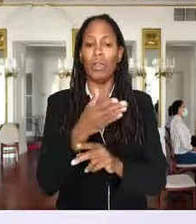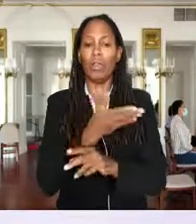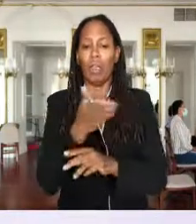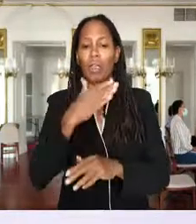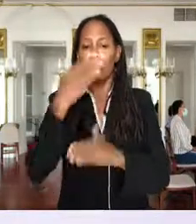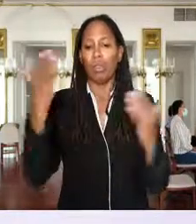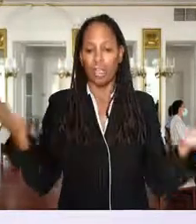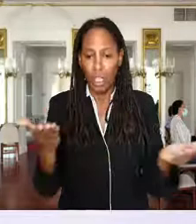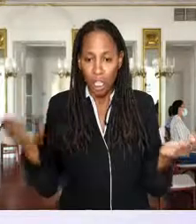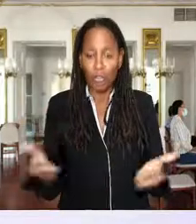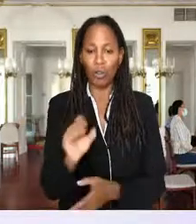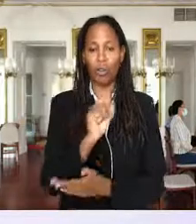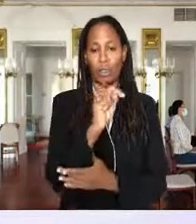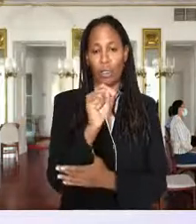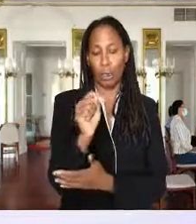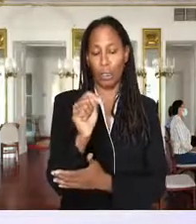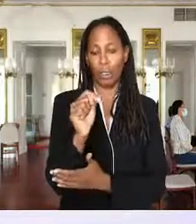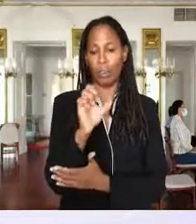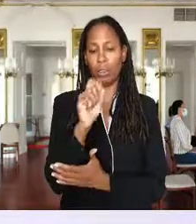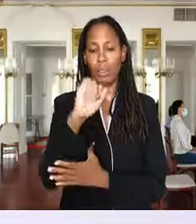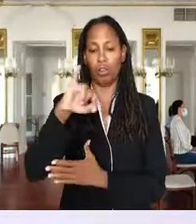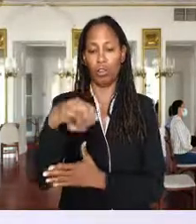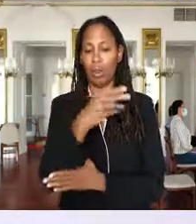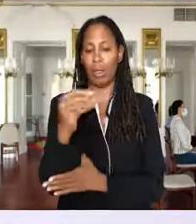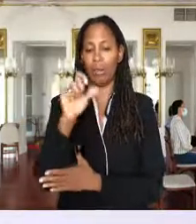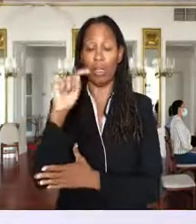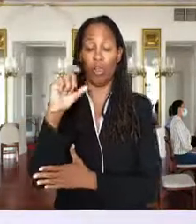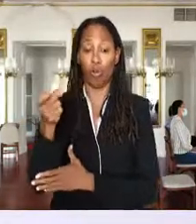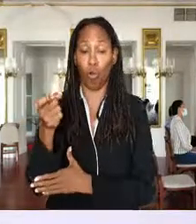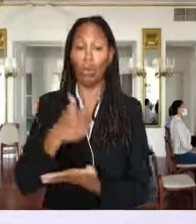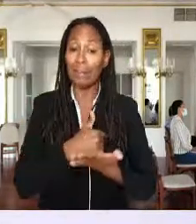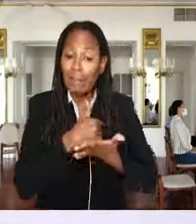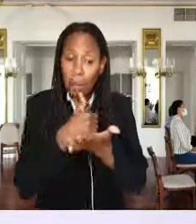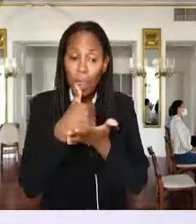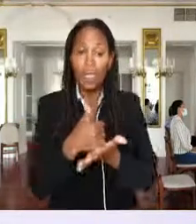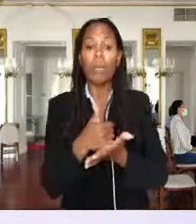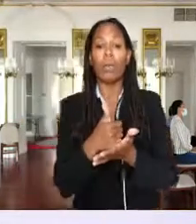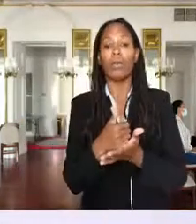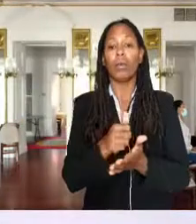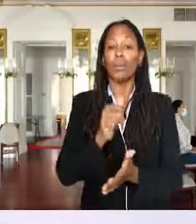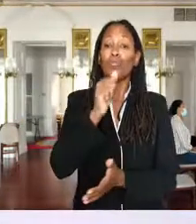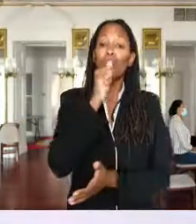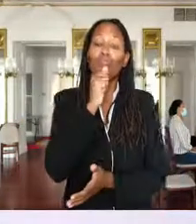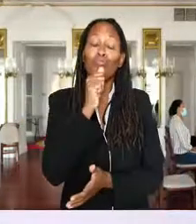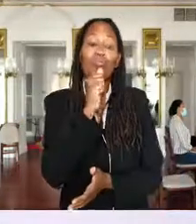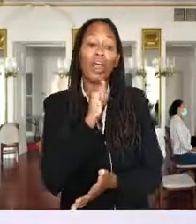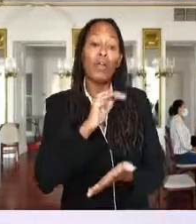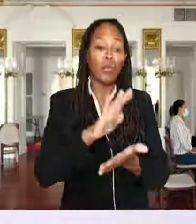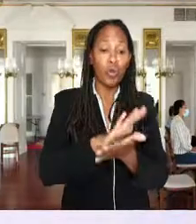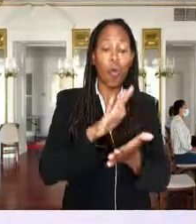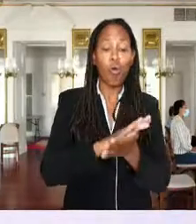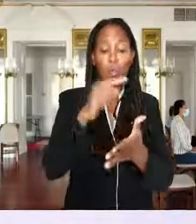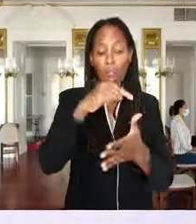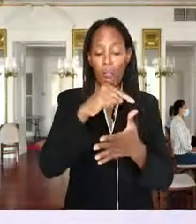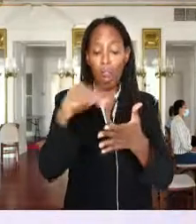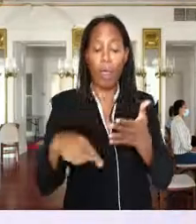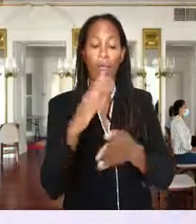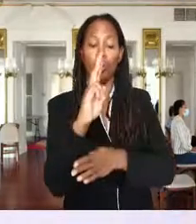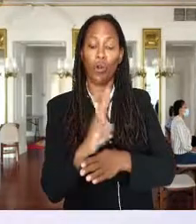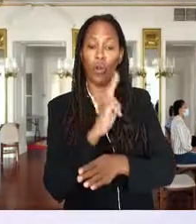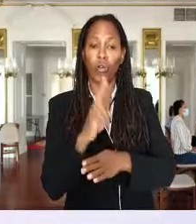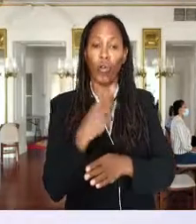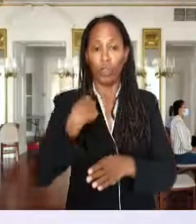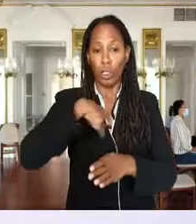ventilators, by giving scholarships to schools, helping our private schools survive, the university we